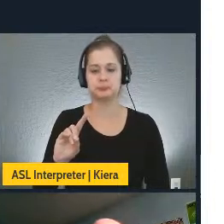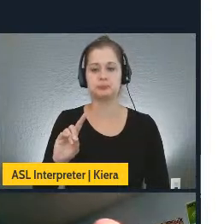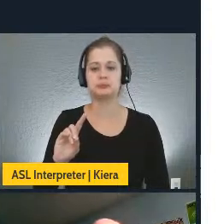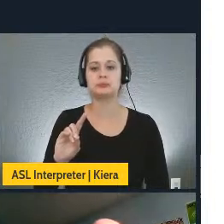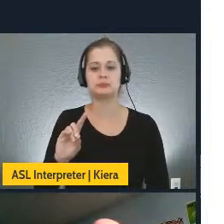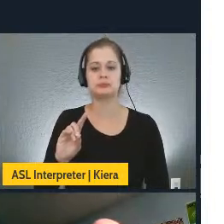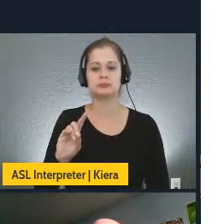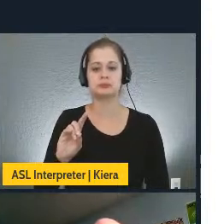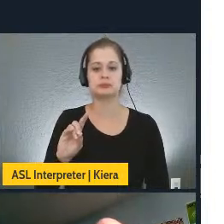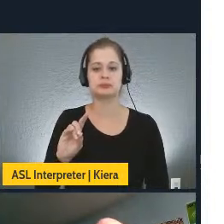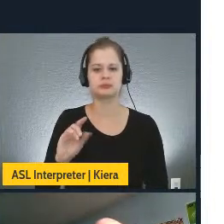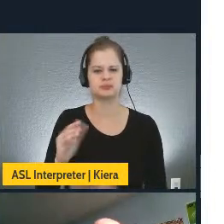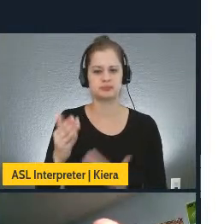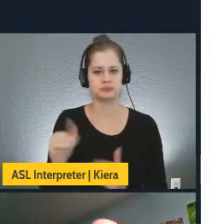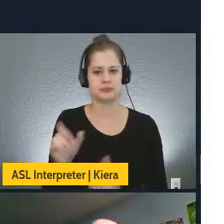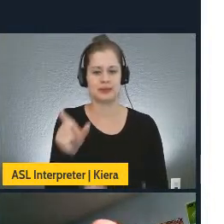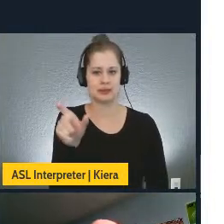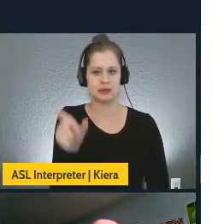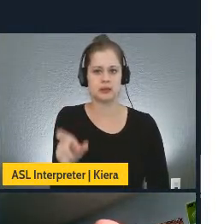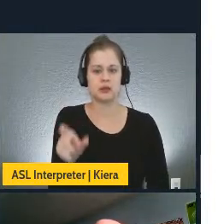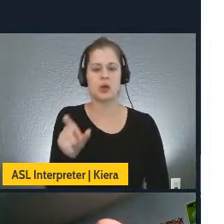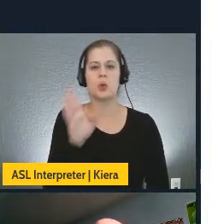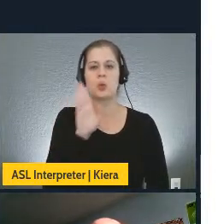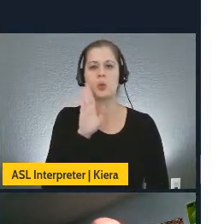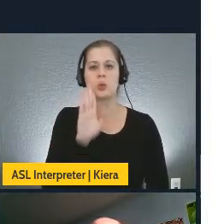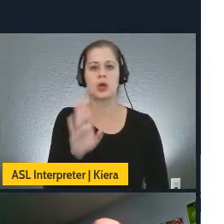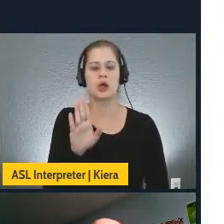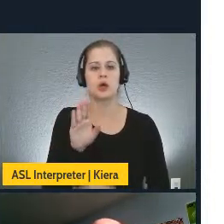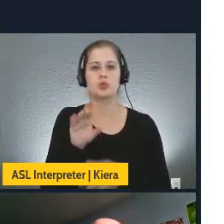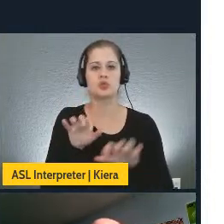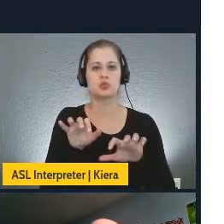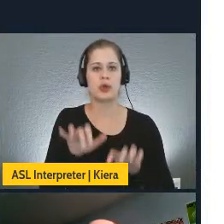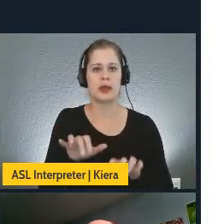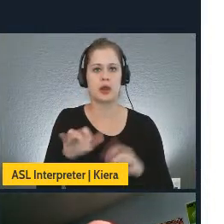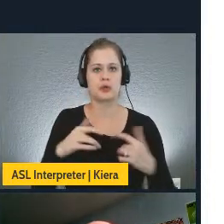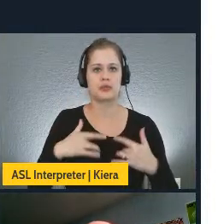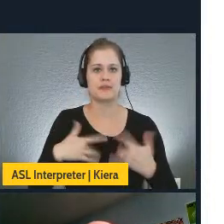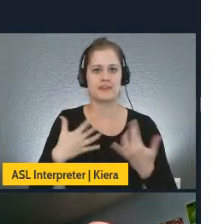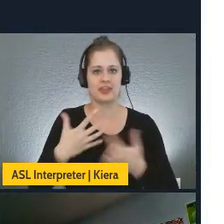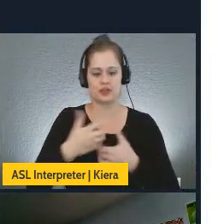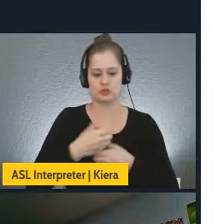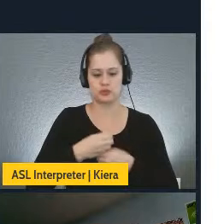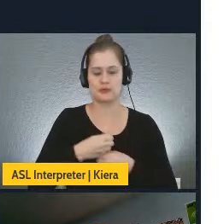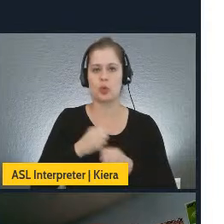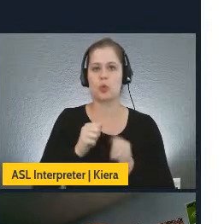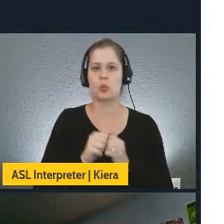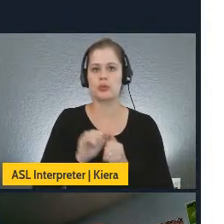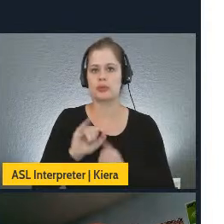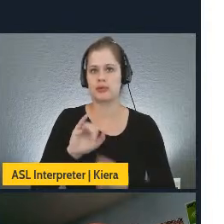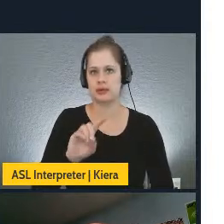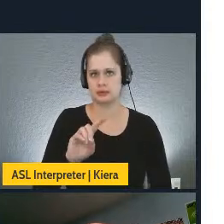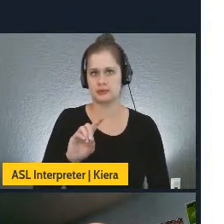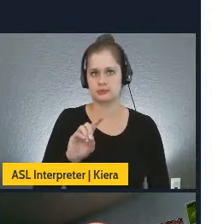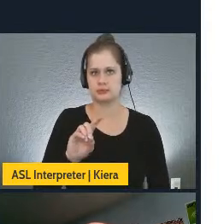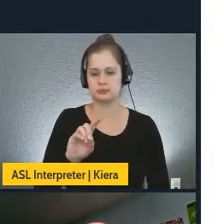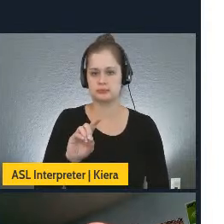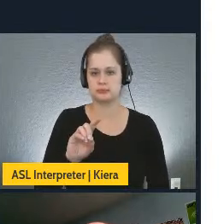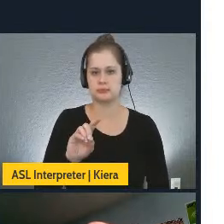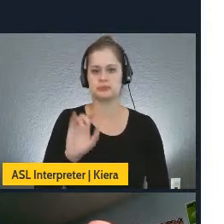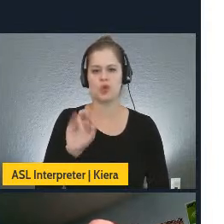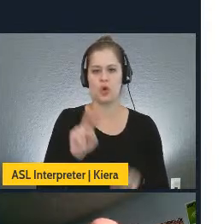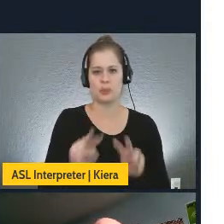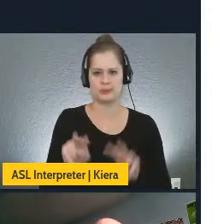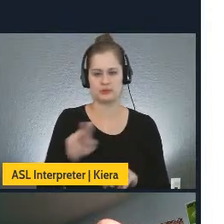out events, the event they receive with their ID to an observations DynamoDB table, which will be